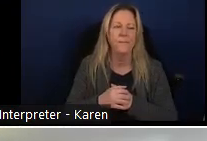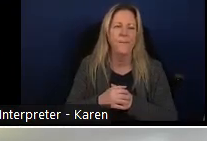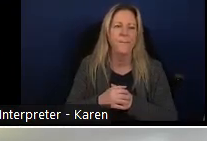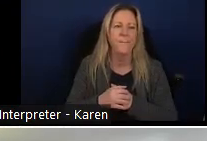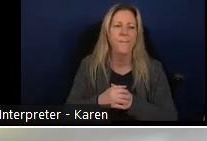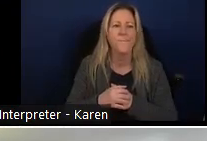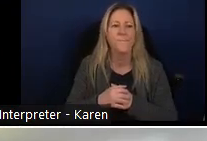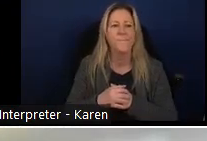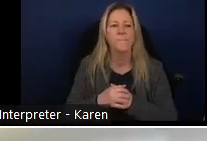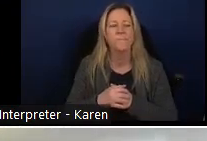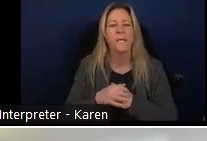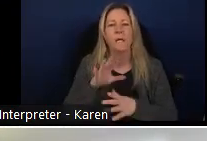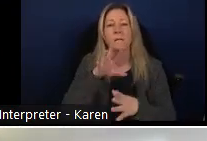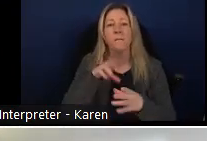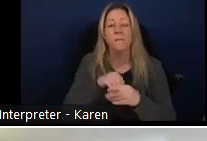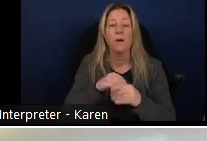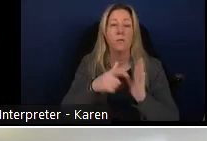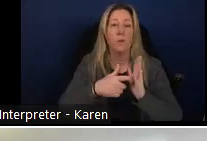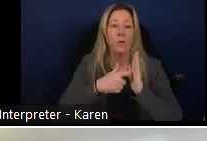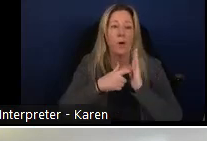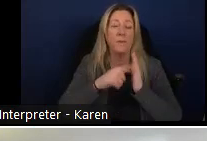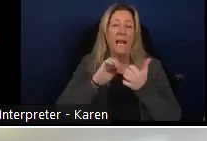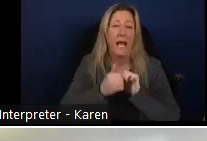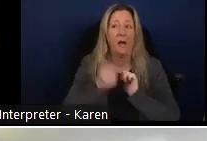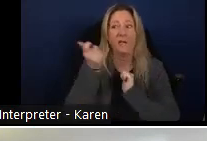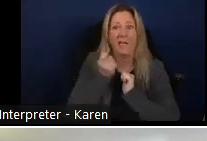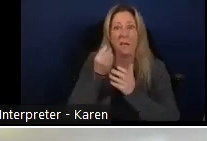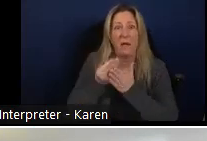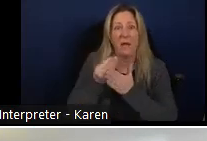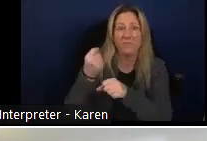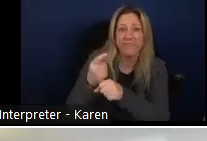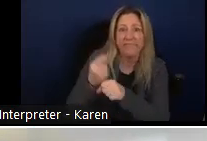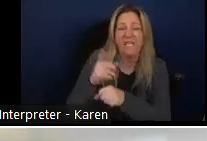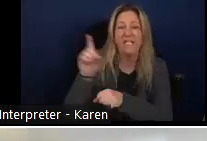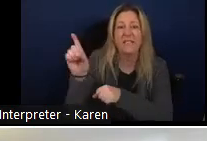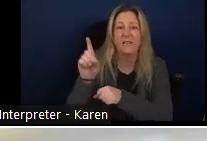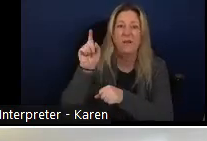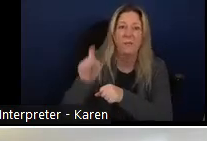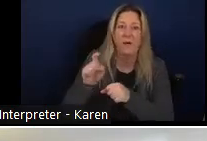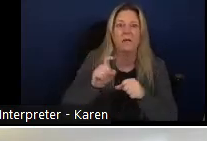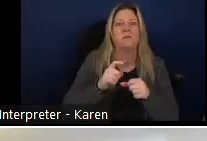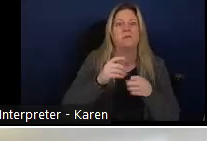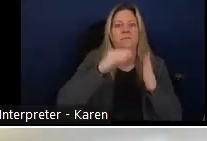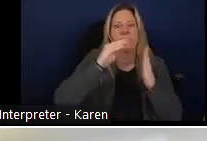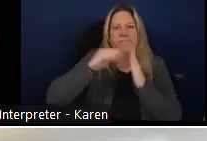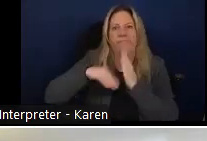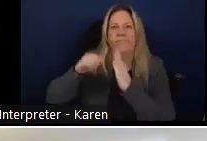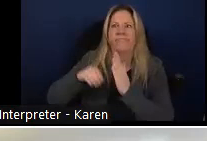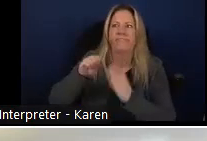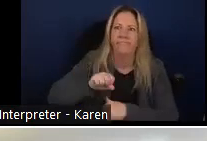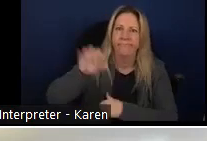So as part of the requirement to receive these annual funds, Denver must complete several studies and plans and submit them to